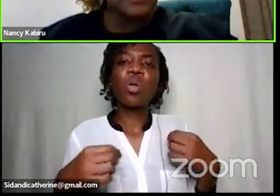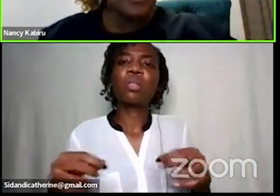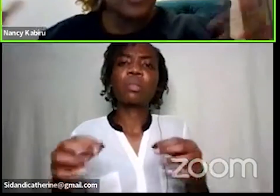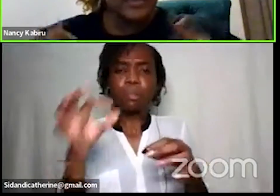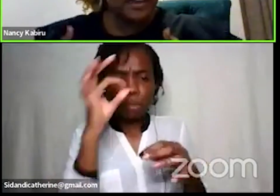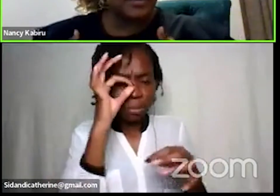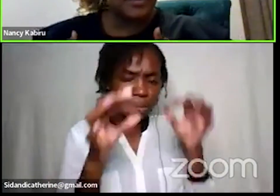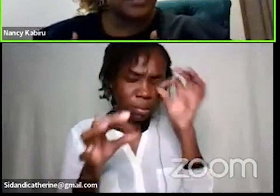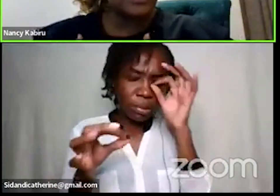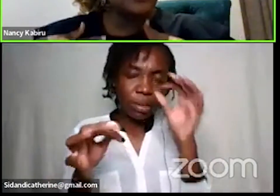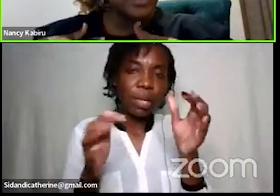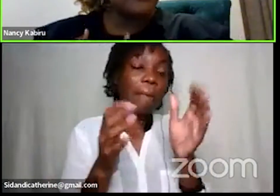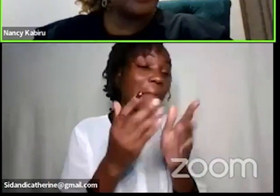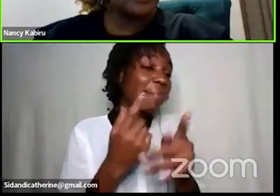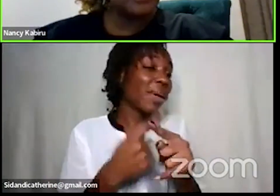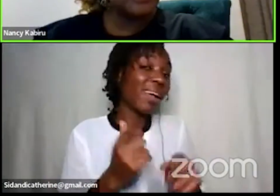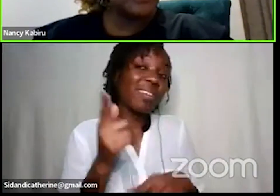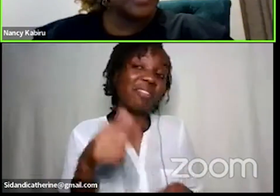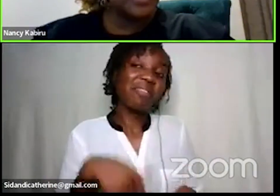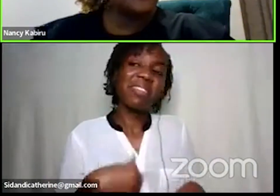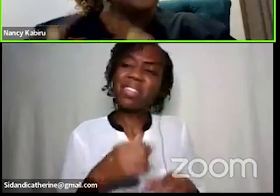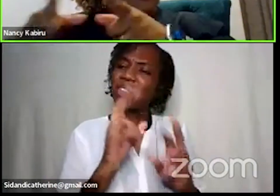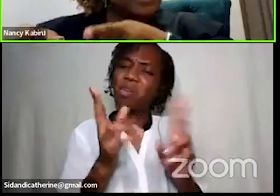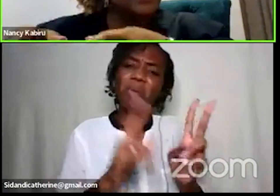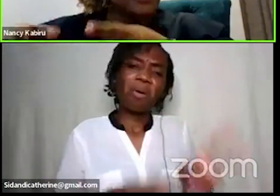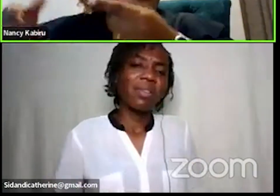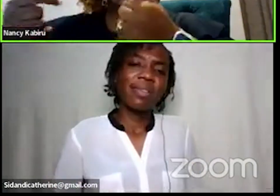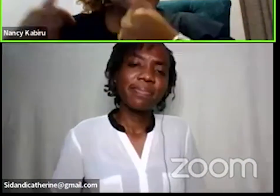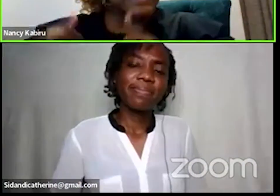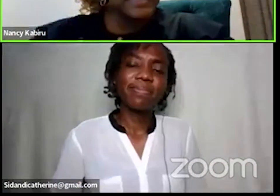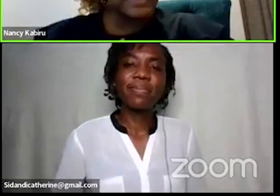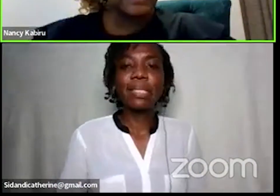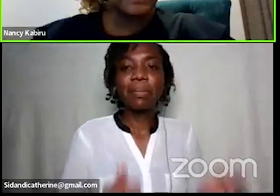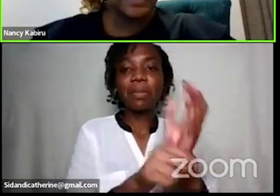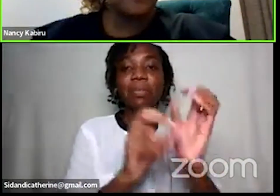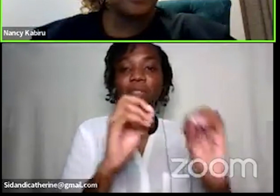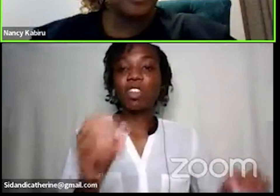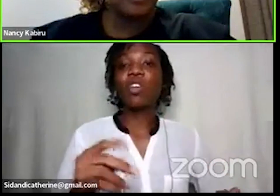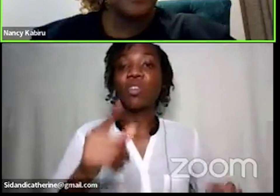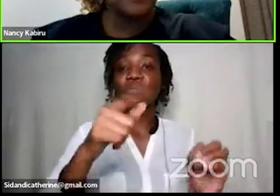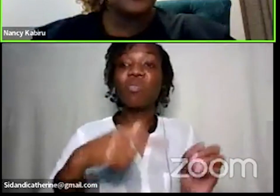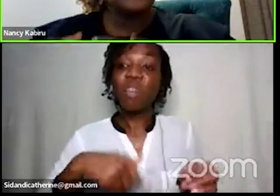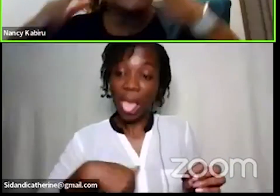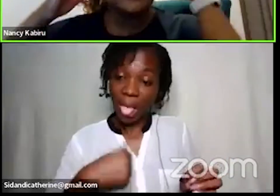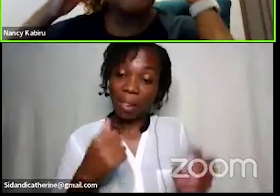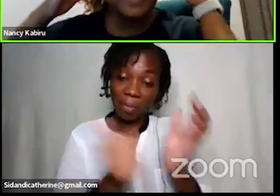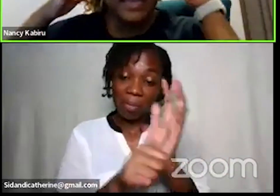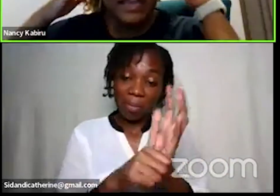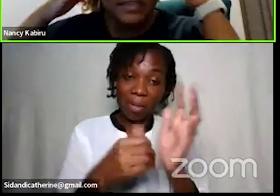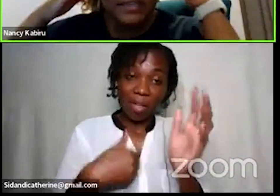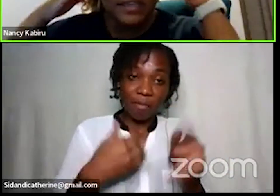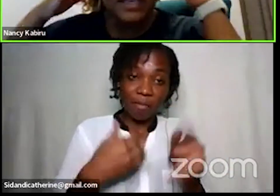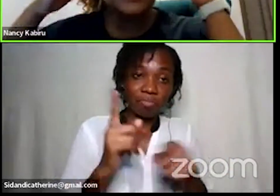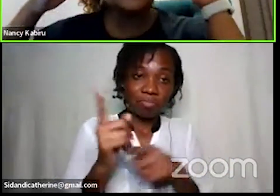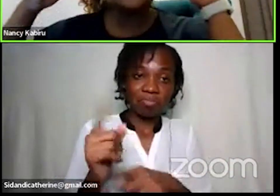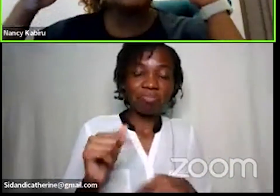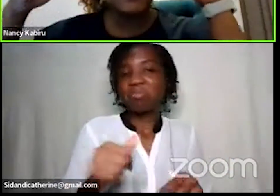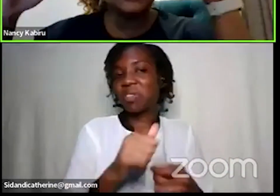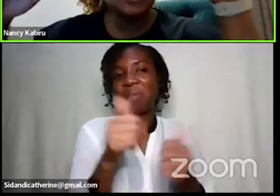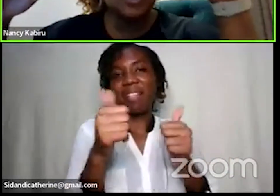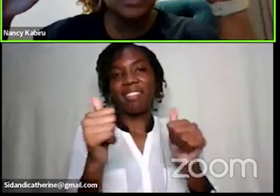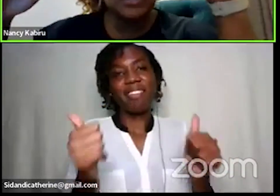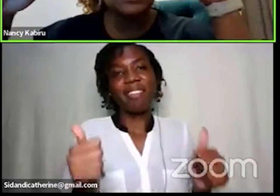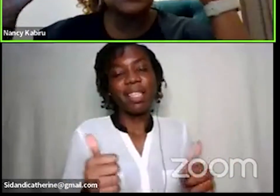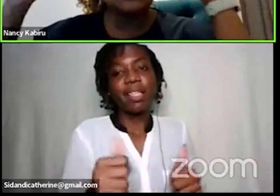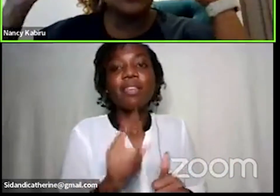to them they are okay. They don't have a problem. You are the one who is seeing like they have a problem. So their mind is